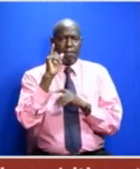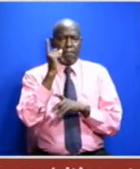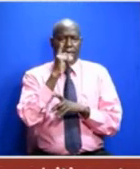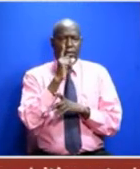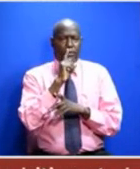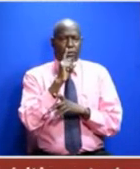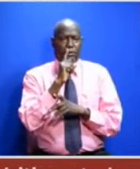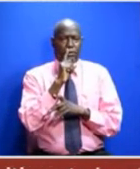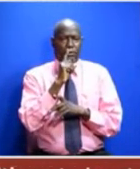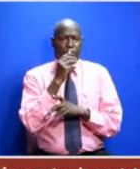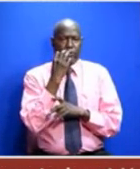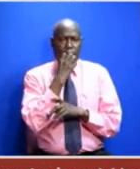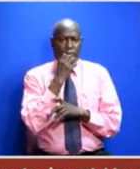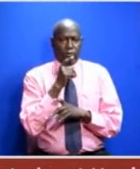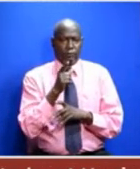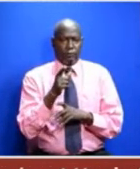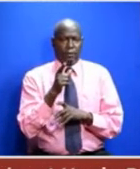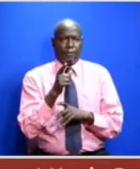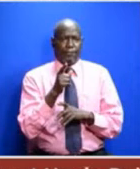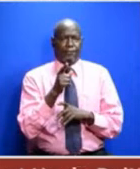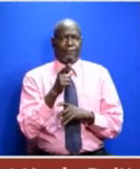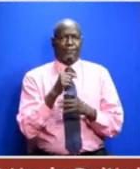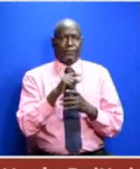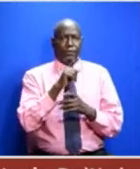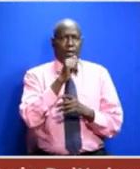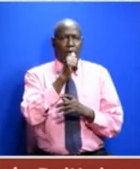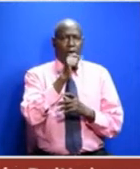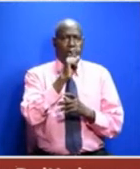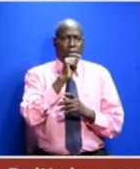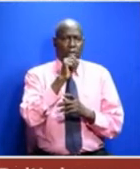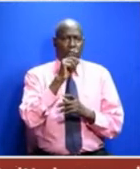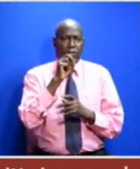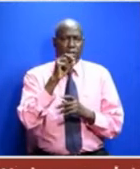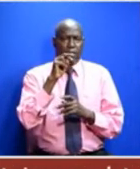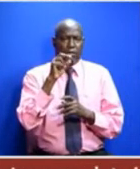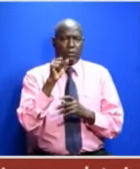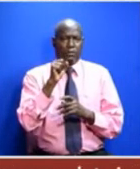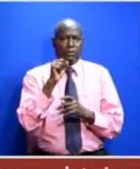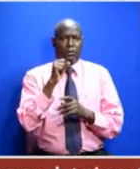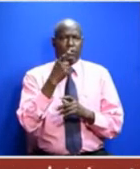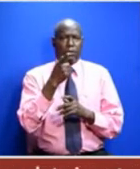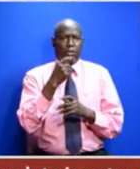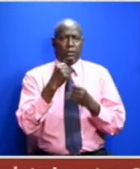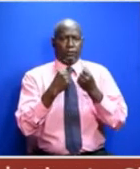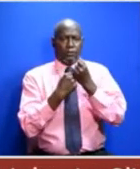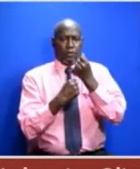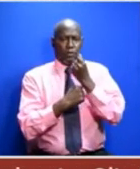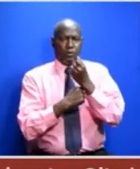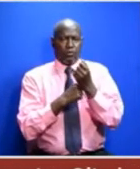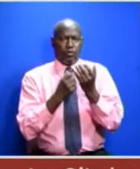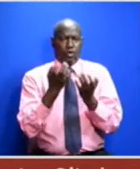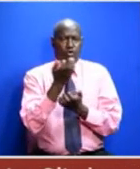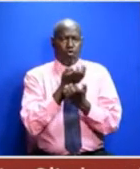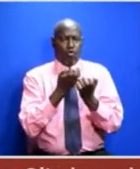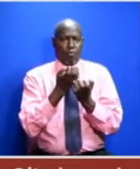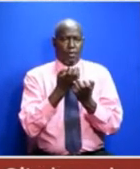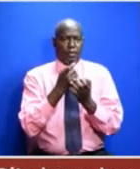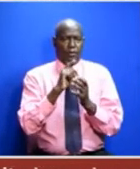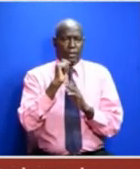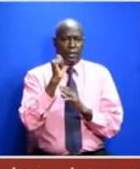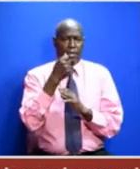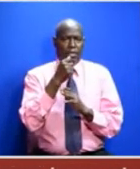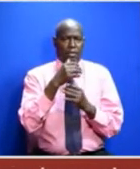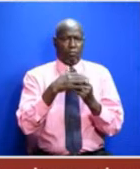Gachagua identified Jua Kali artisans as the bedrock of the country's economy and stated that going forward, the